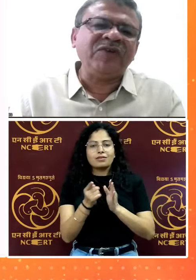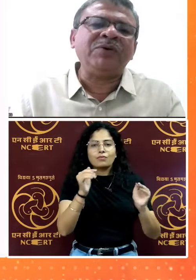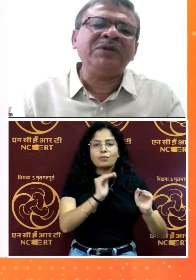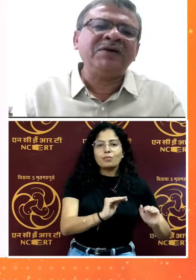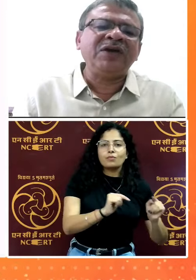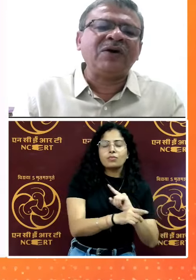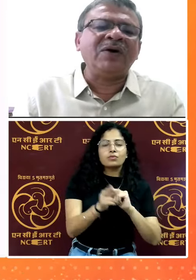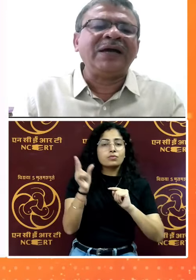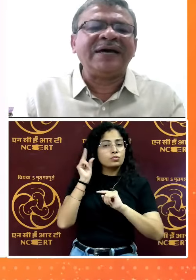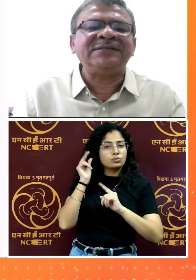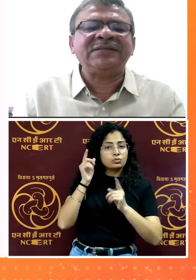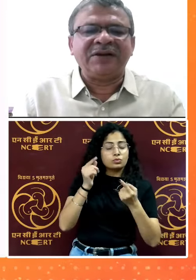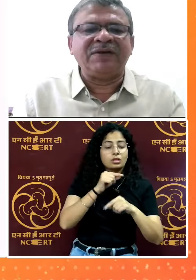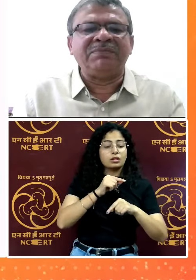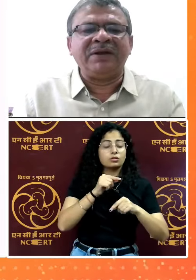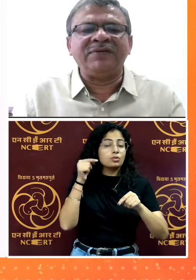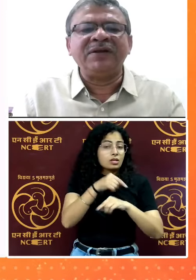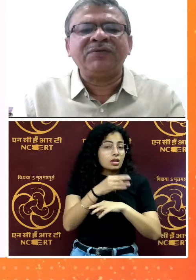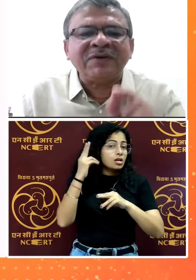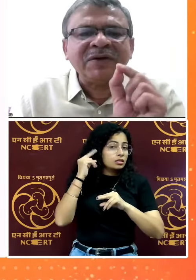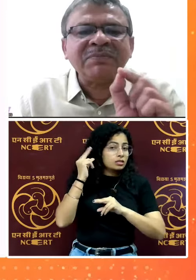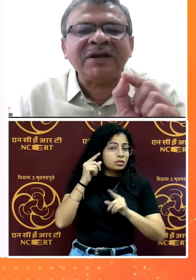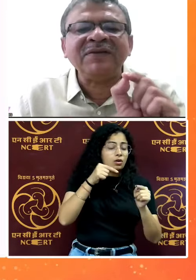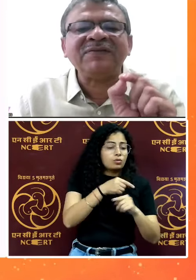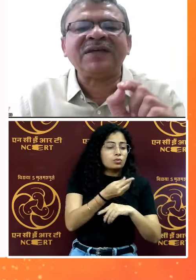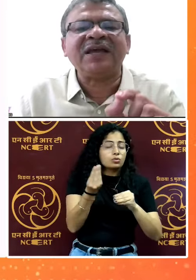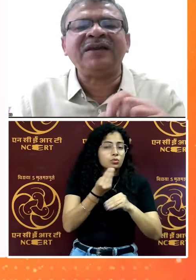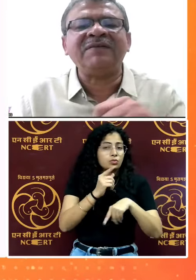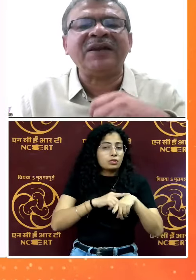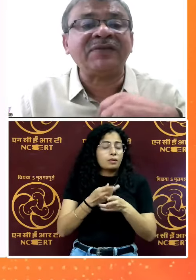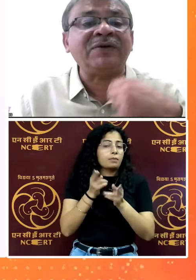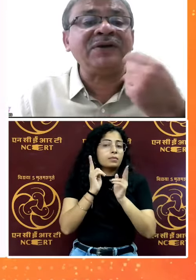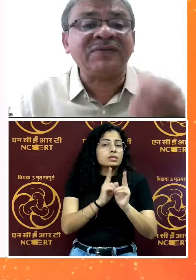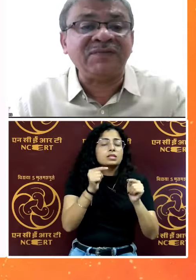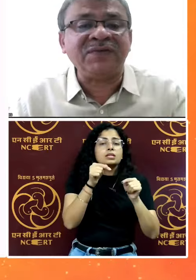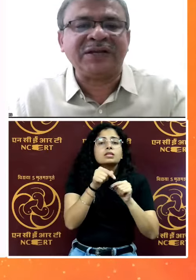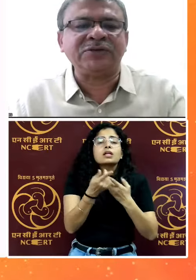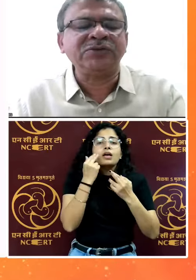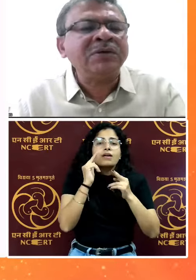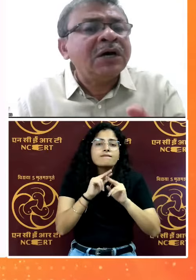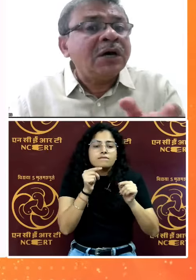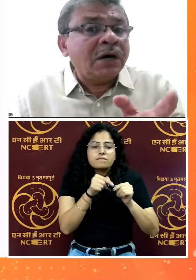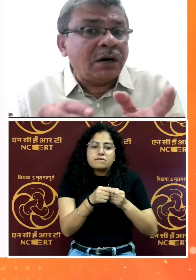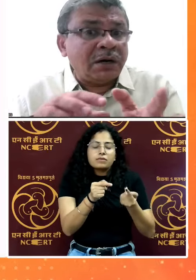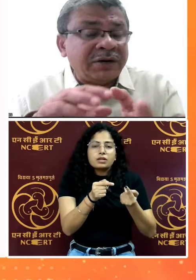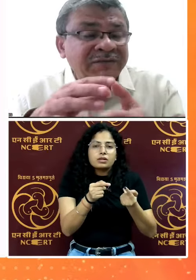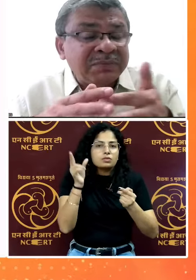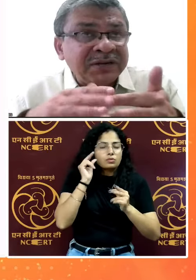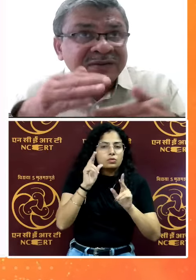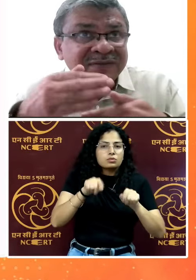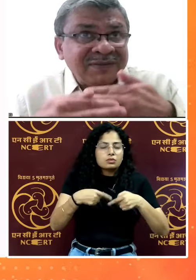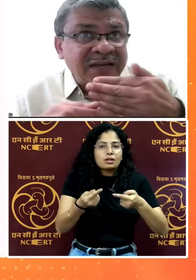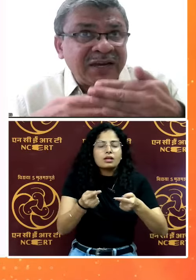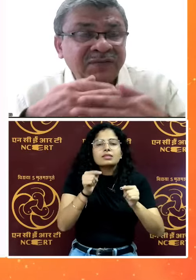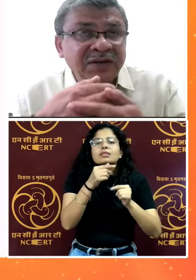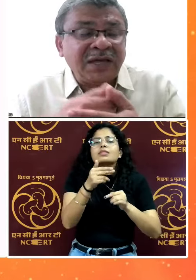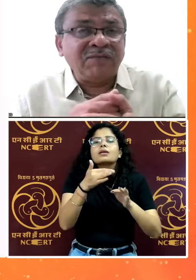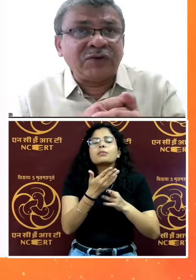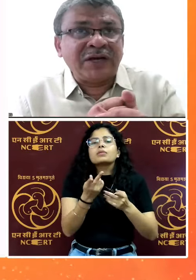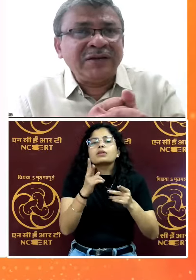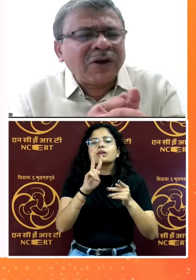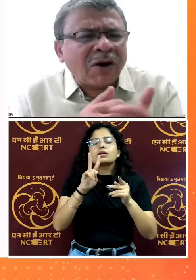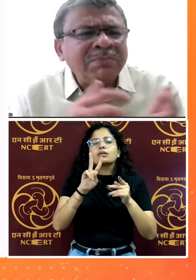this phenomena we call as reverberation. So reverberation is created when a sound is reflected. So reverberation is a